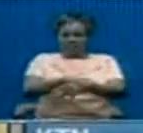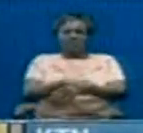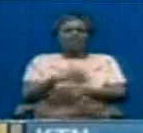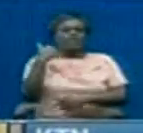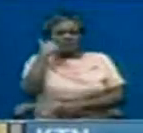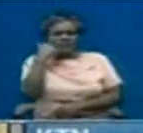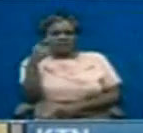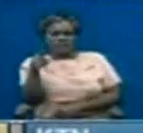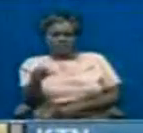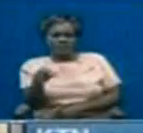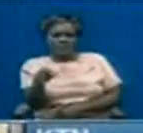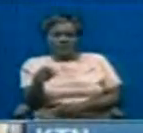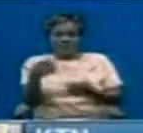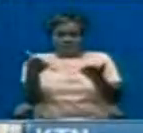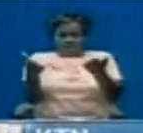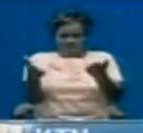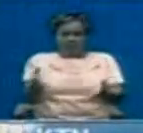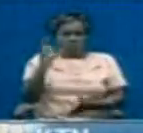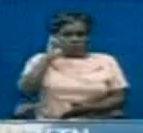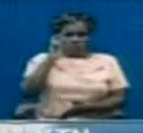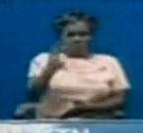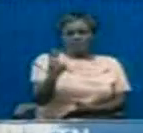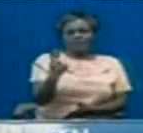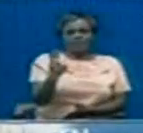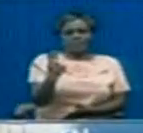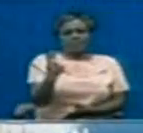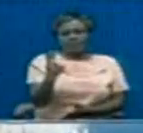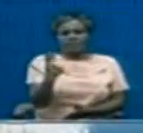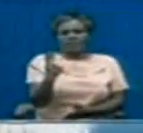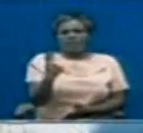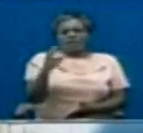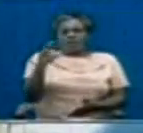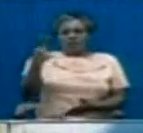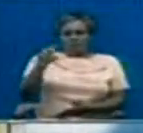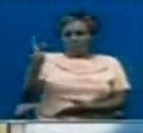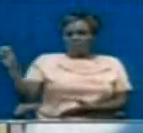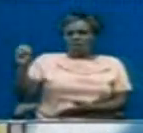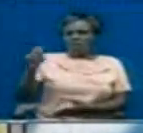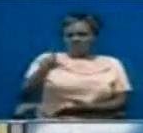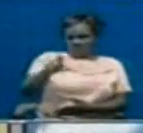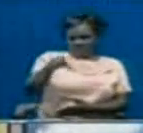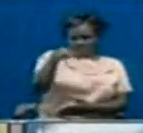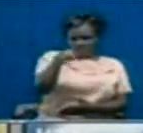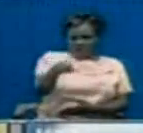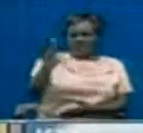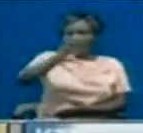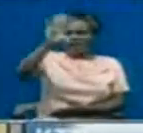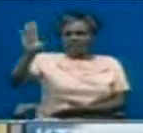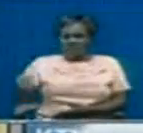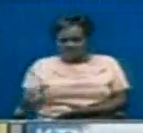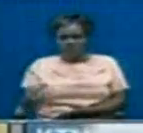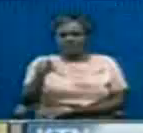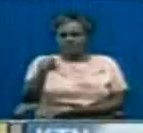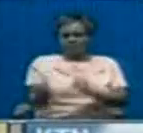illness. Now, we do see that the reservoir host of the Marburg virus is actually the African fruit bat, which